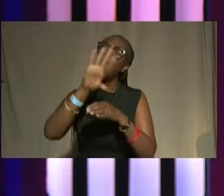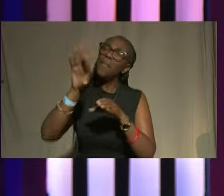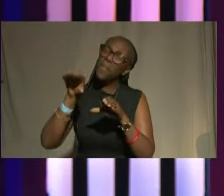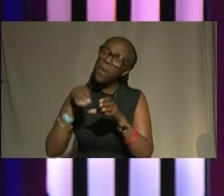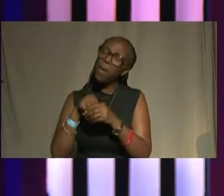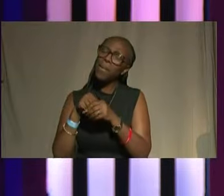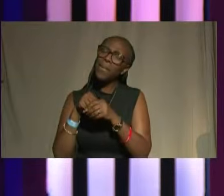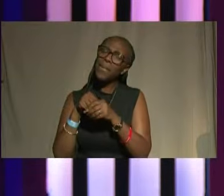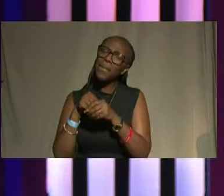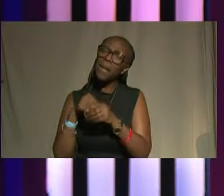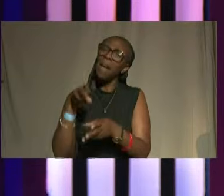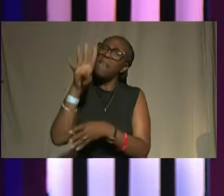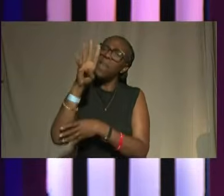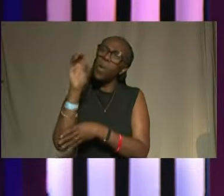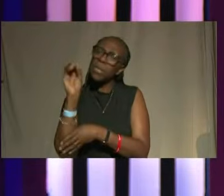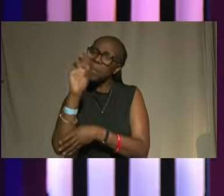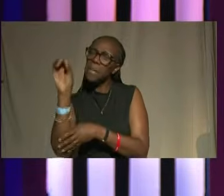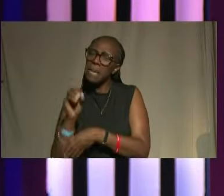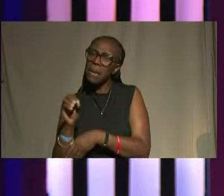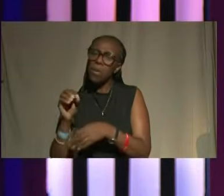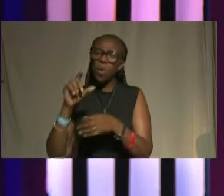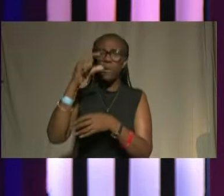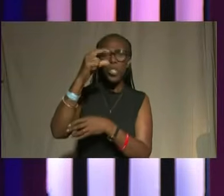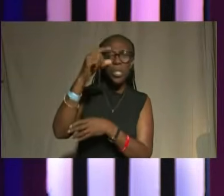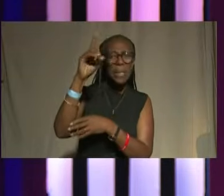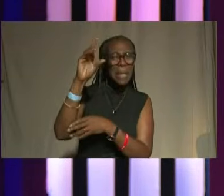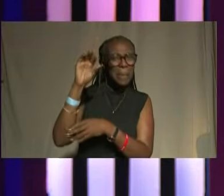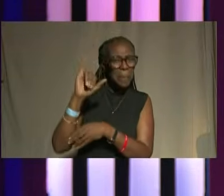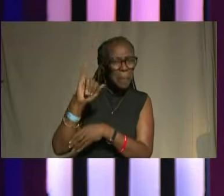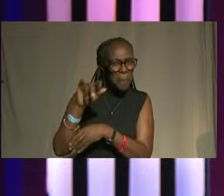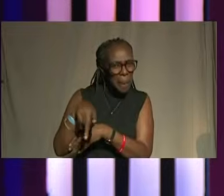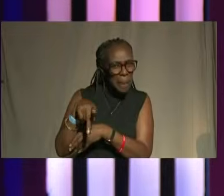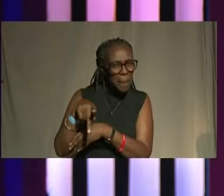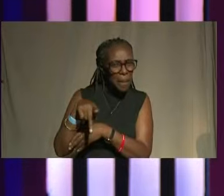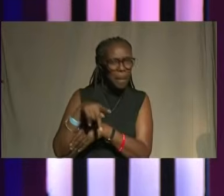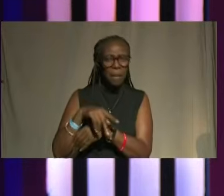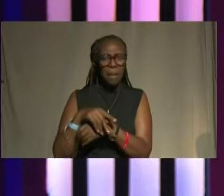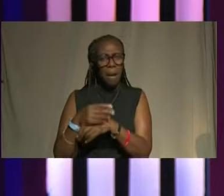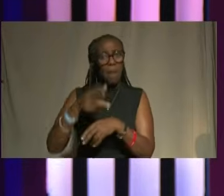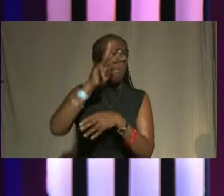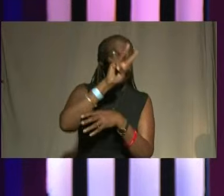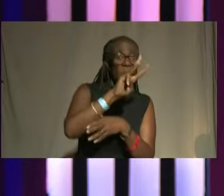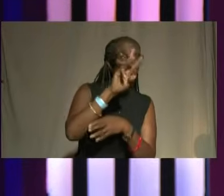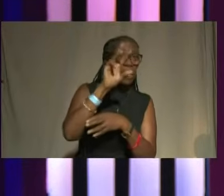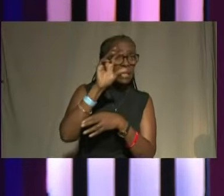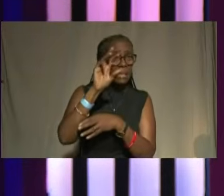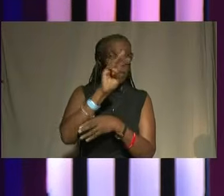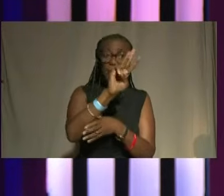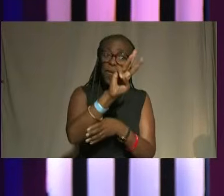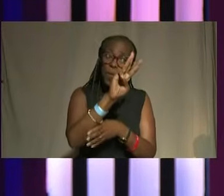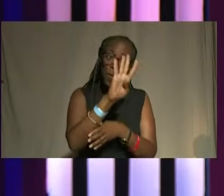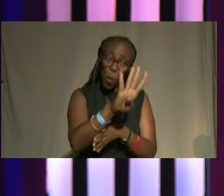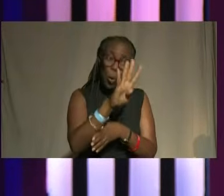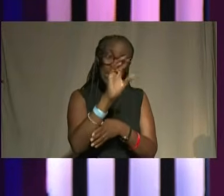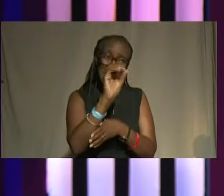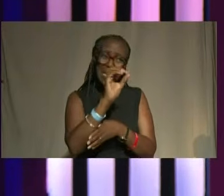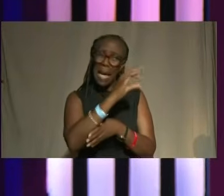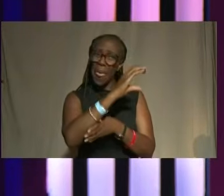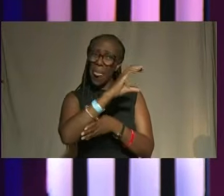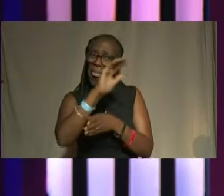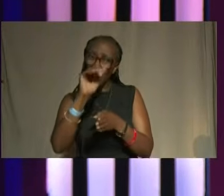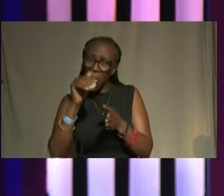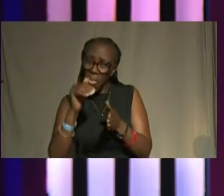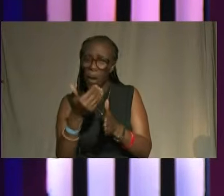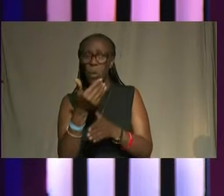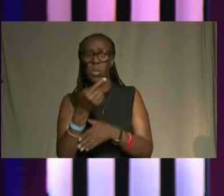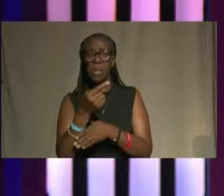it. 40% of GDP to recover from FinSAC. 40,000 businesses lost their money. 40% being offered by merchant